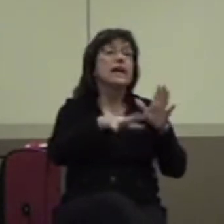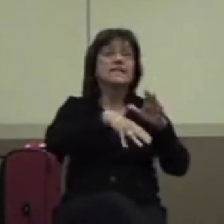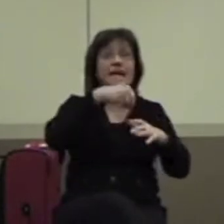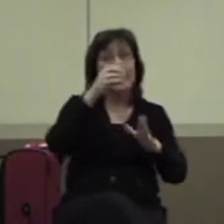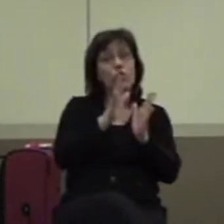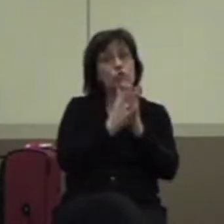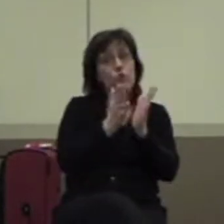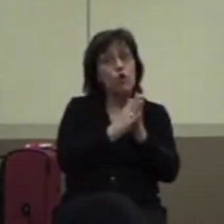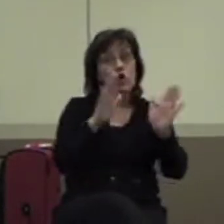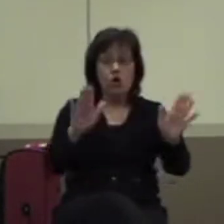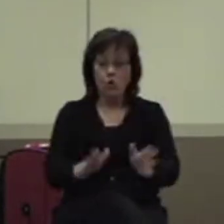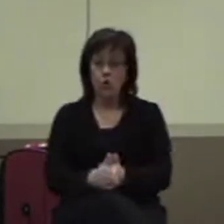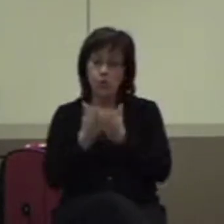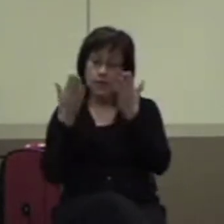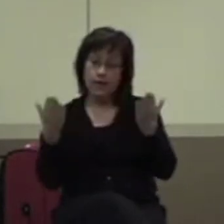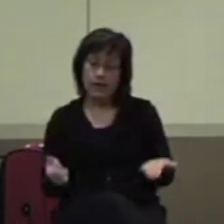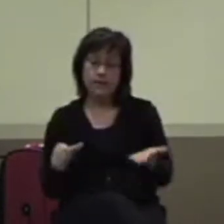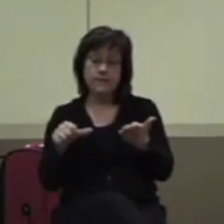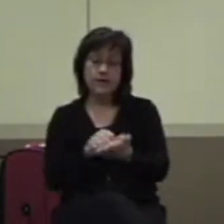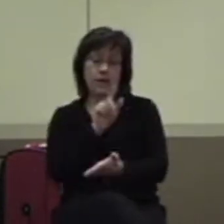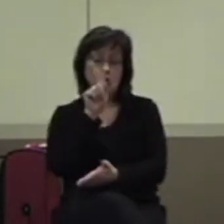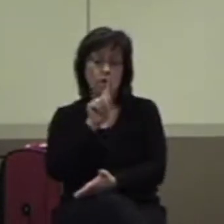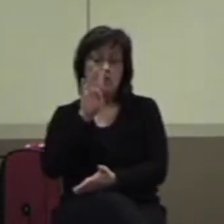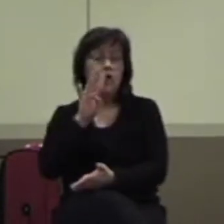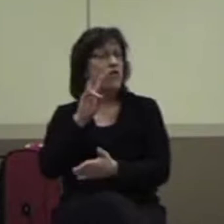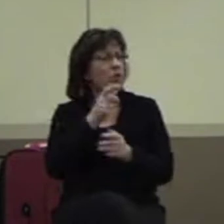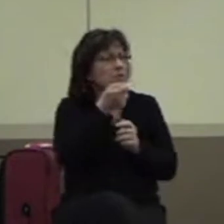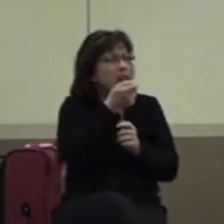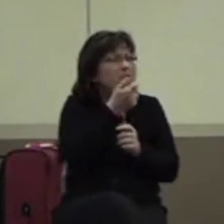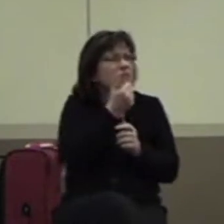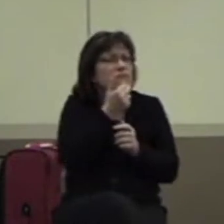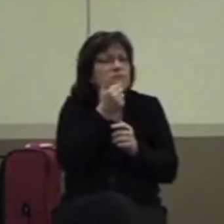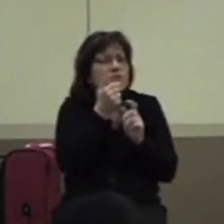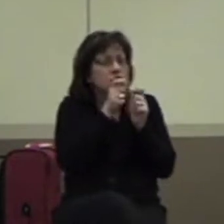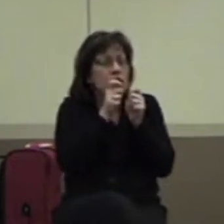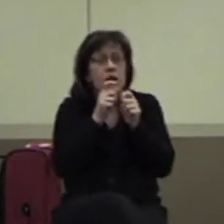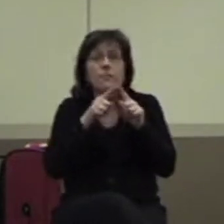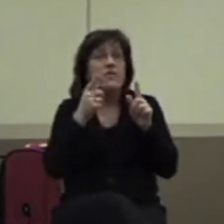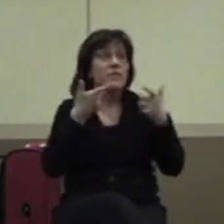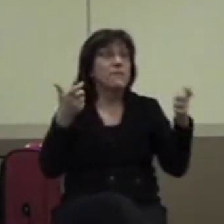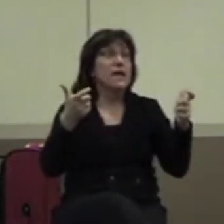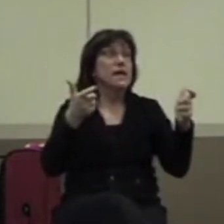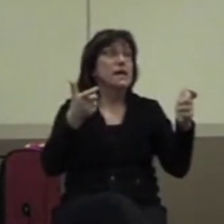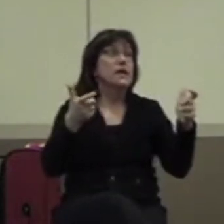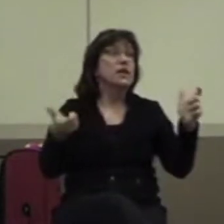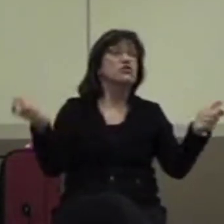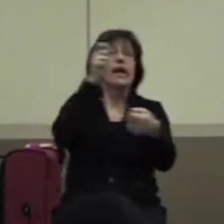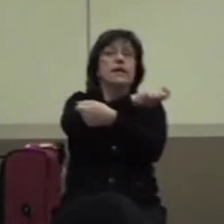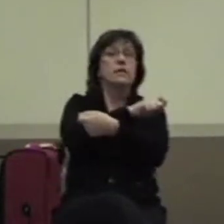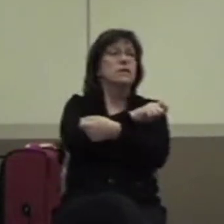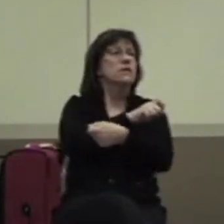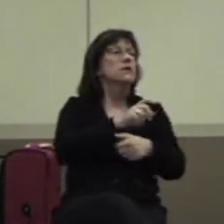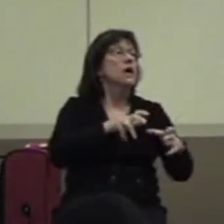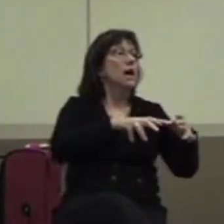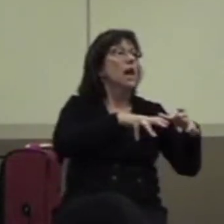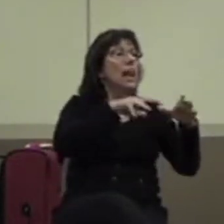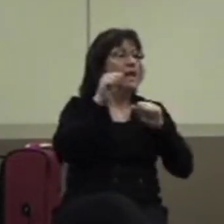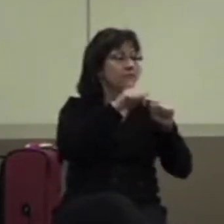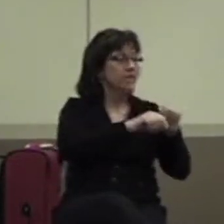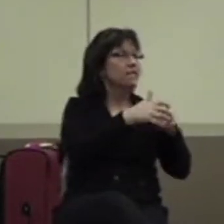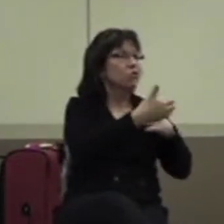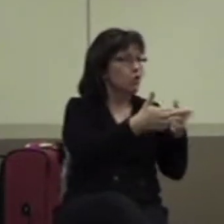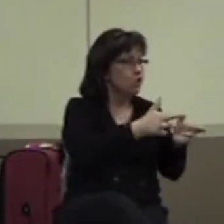page 147 or do this or do that, those little changes that happen. But then the big transitions, class